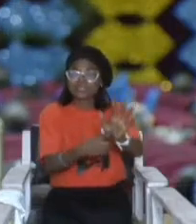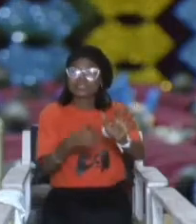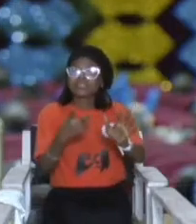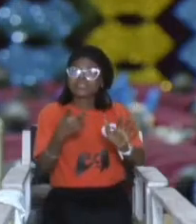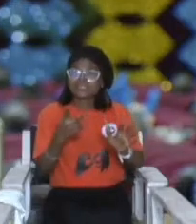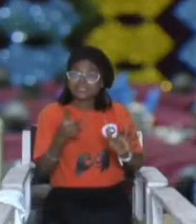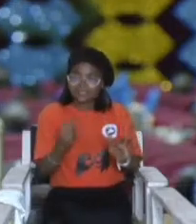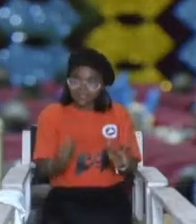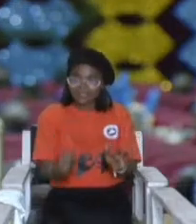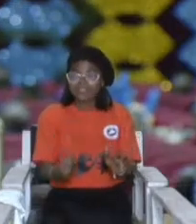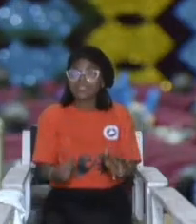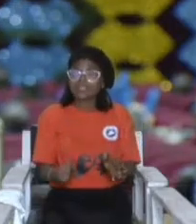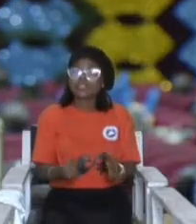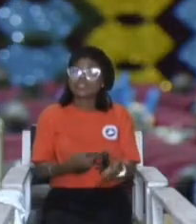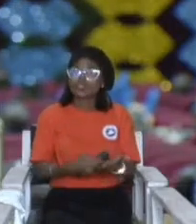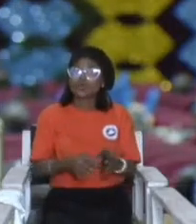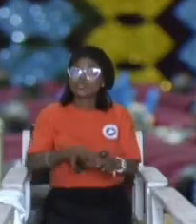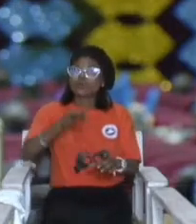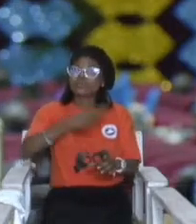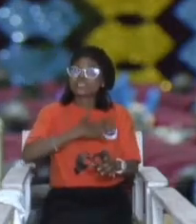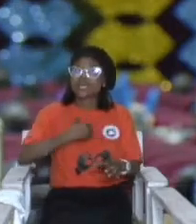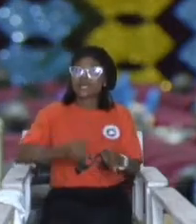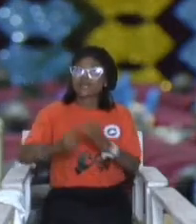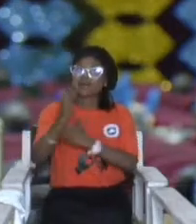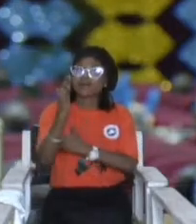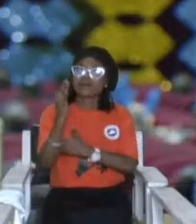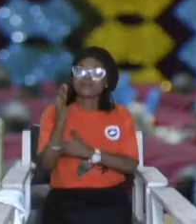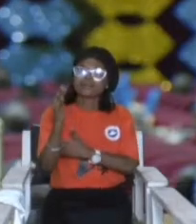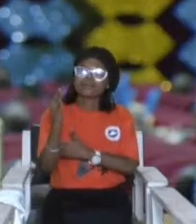And it typifies the Holy Ghost.